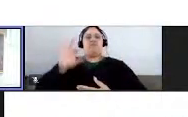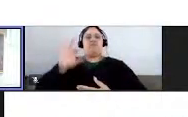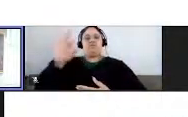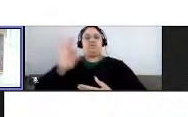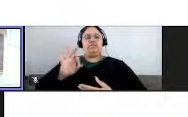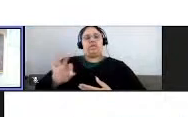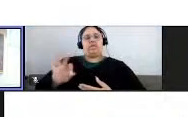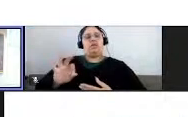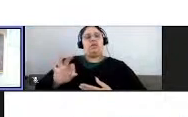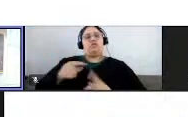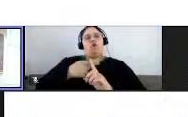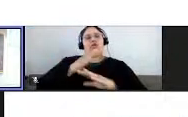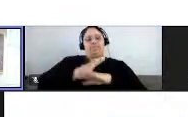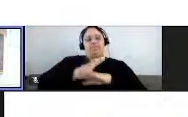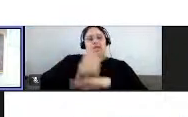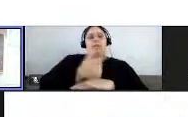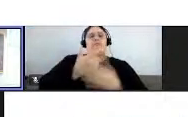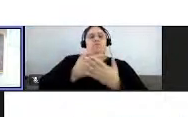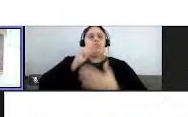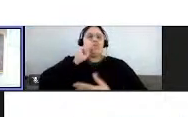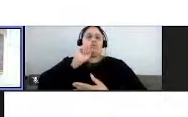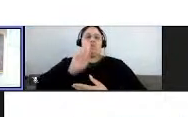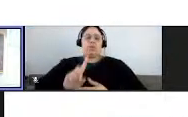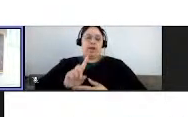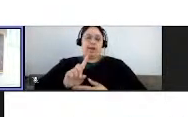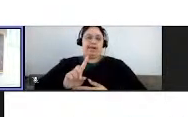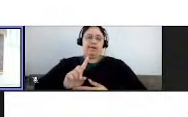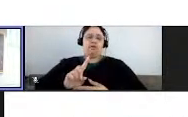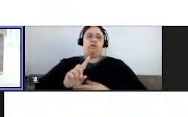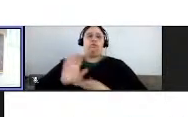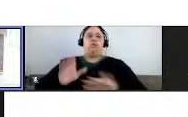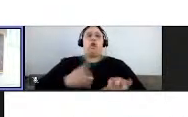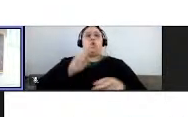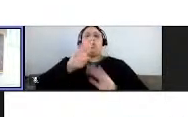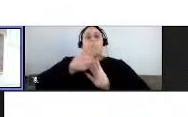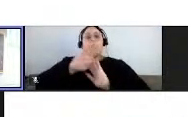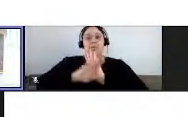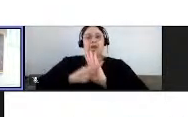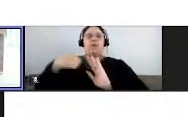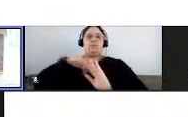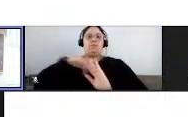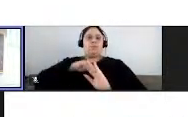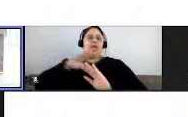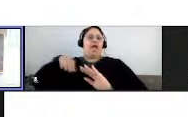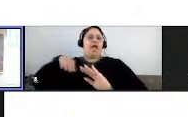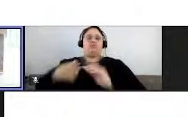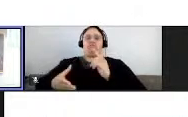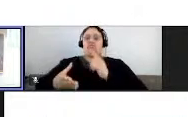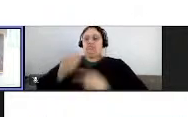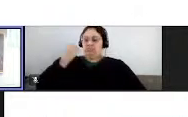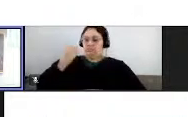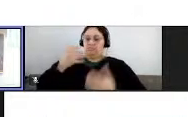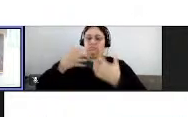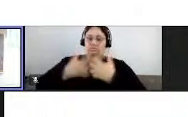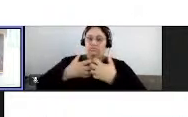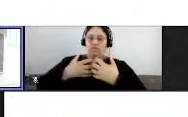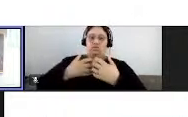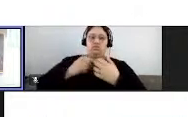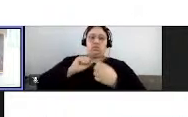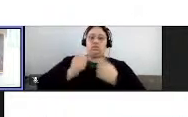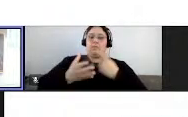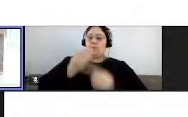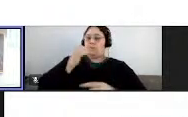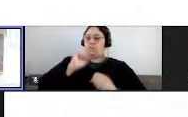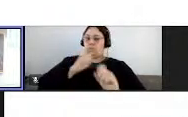the target set for quarter one. The two programs that was not able to meet their targets is